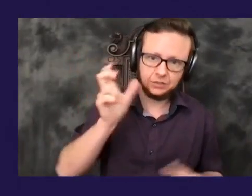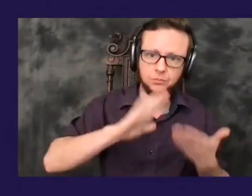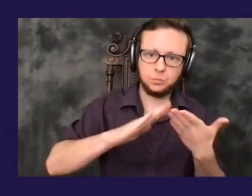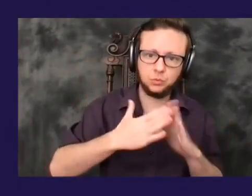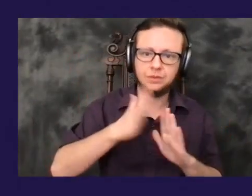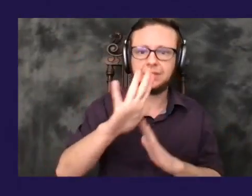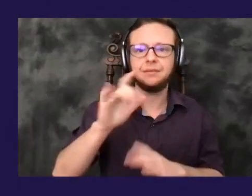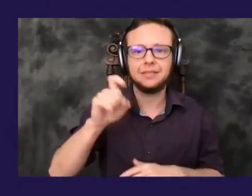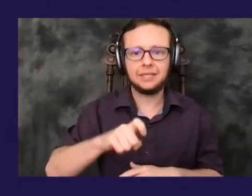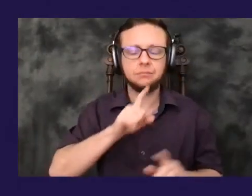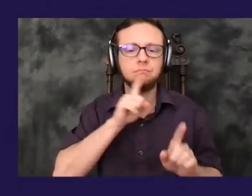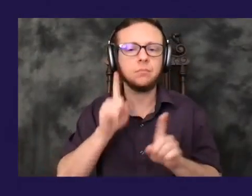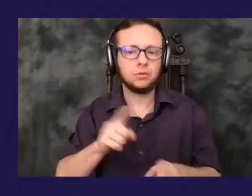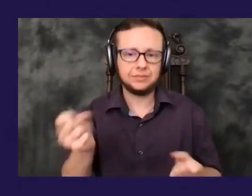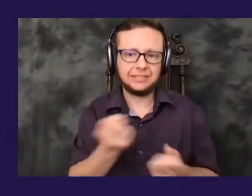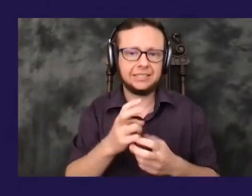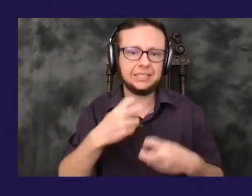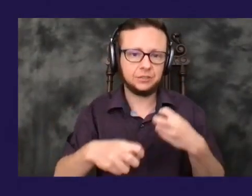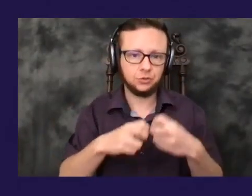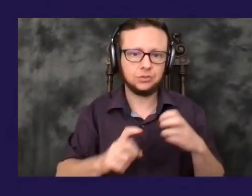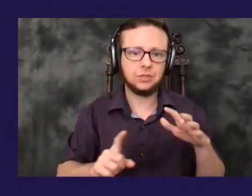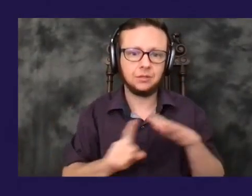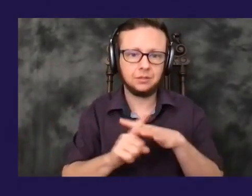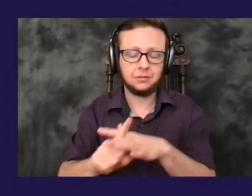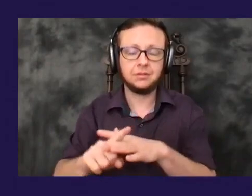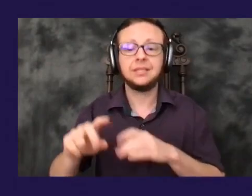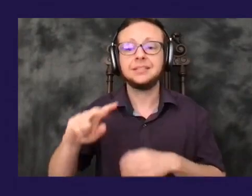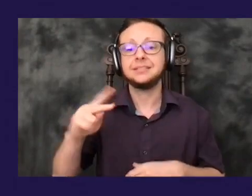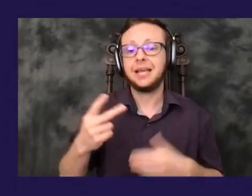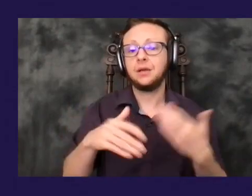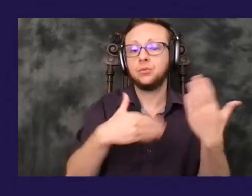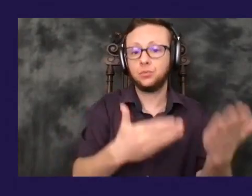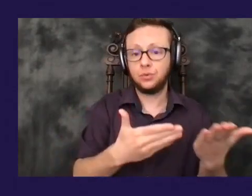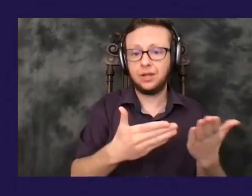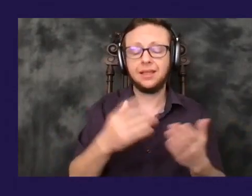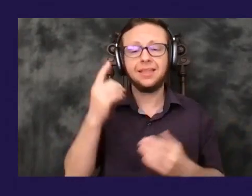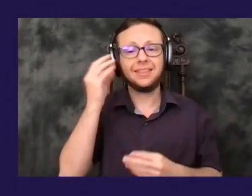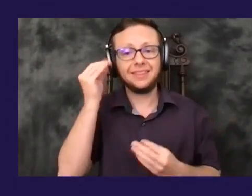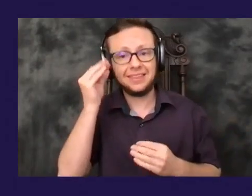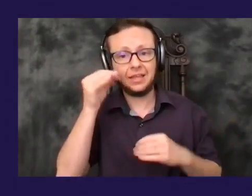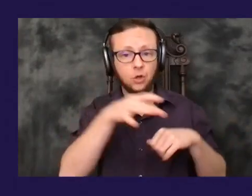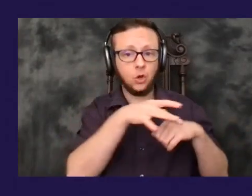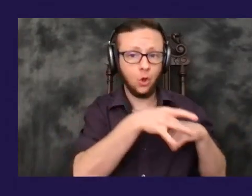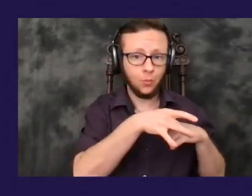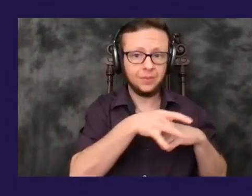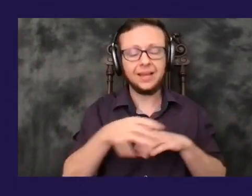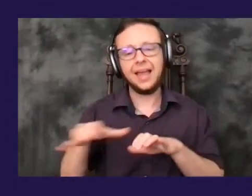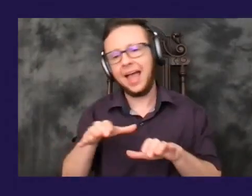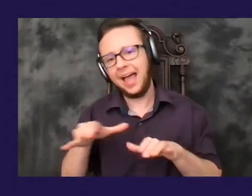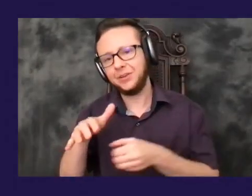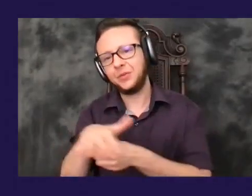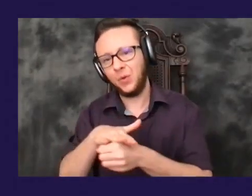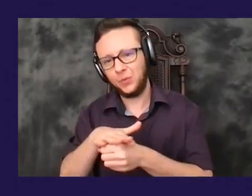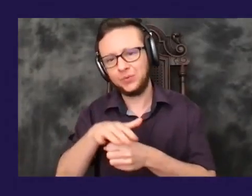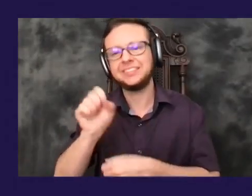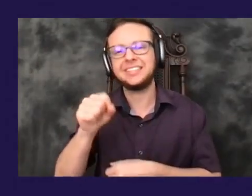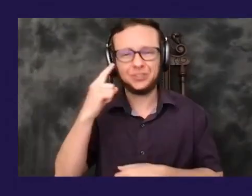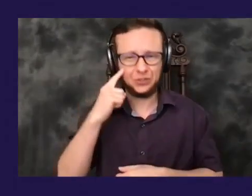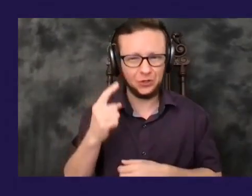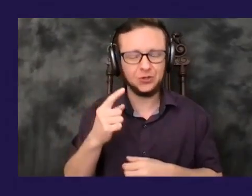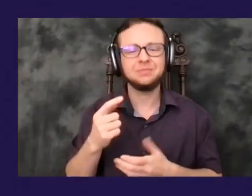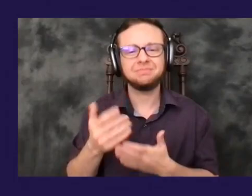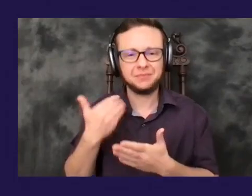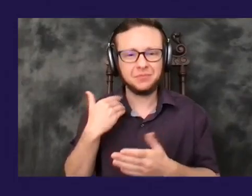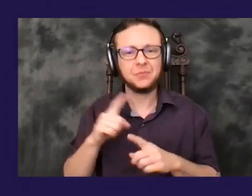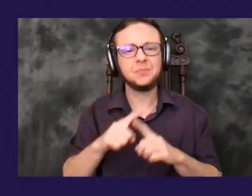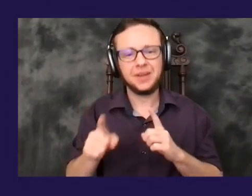any issues that come up. Our second recommendation is to think globally and act locally. Yes, we've heard this already today, and I'm sure we'll hear this